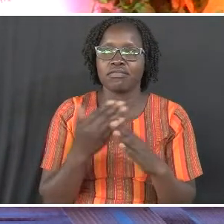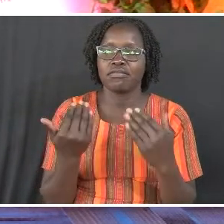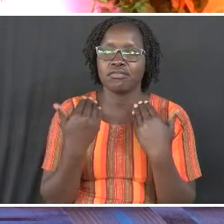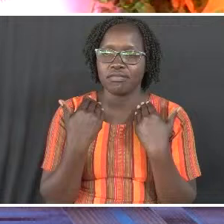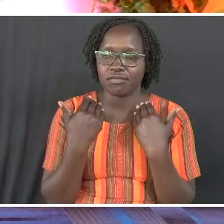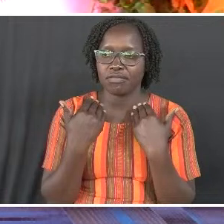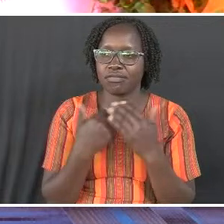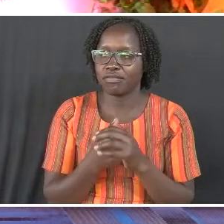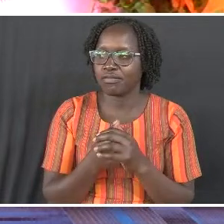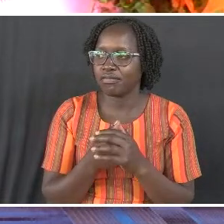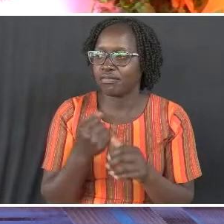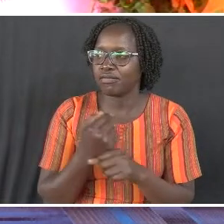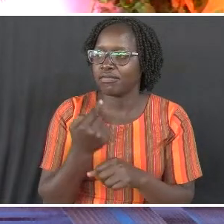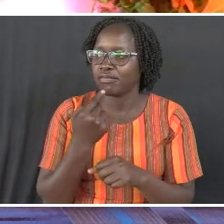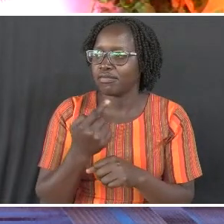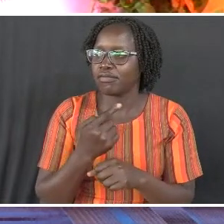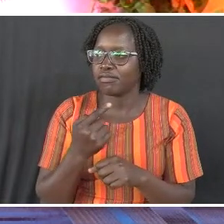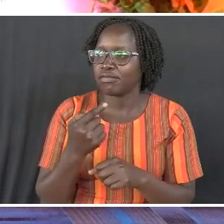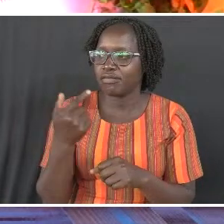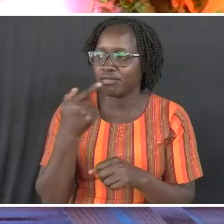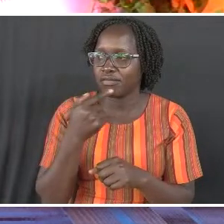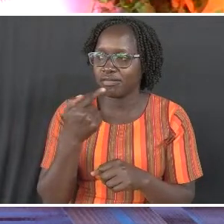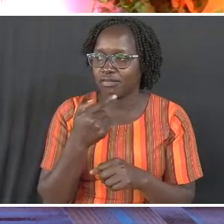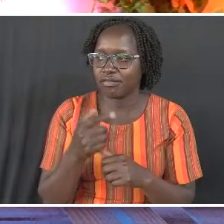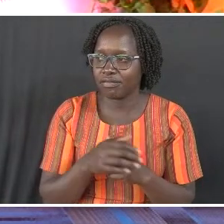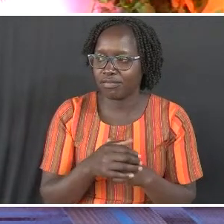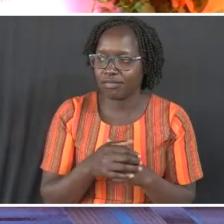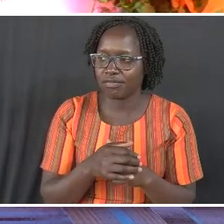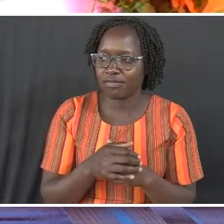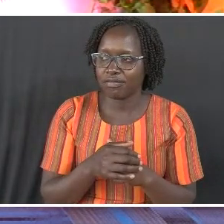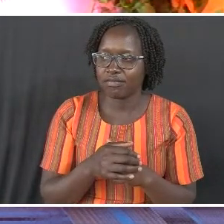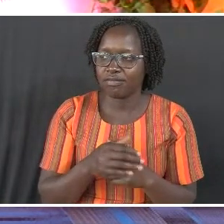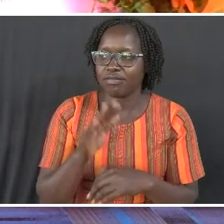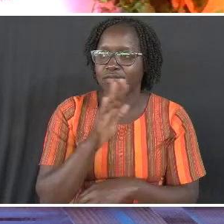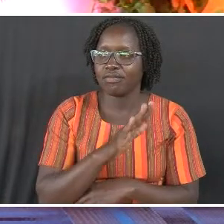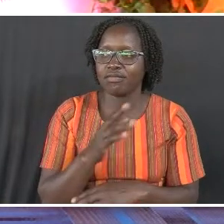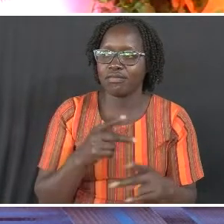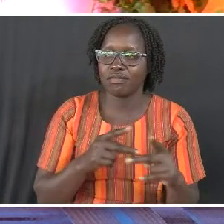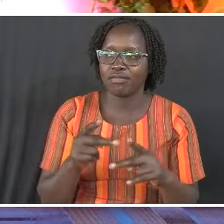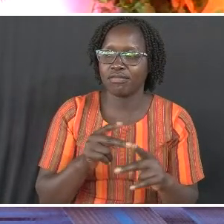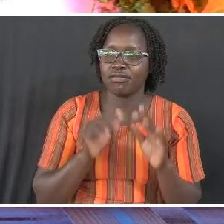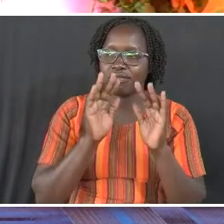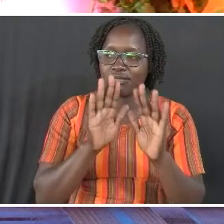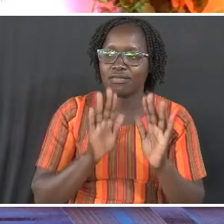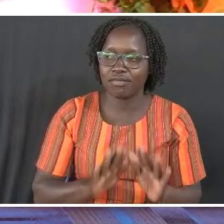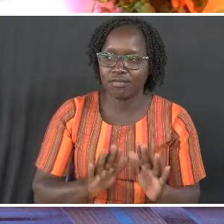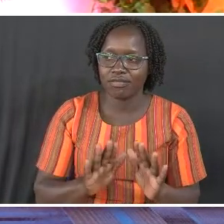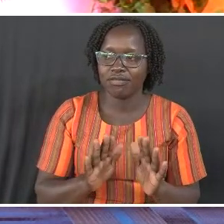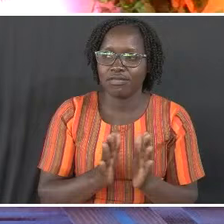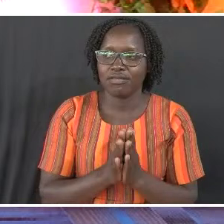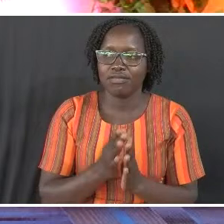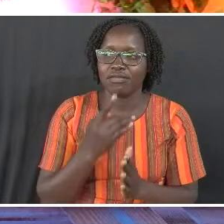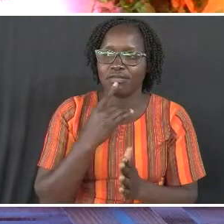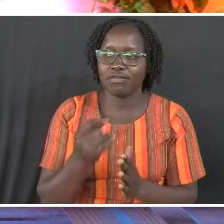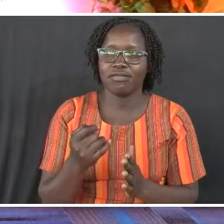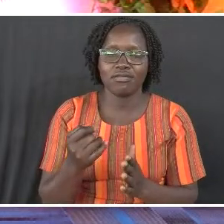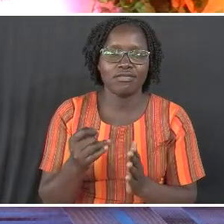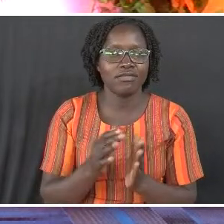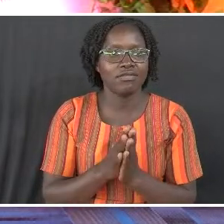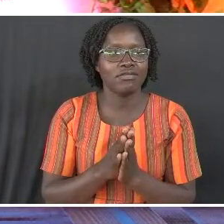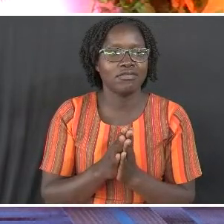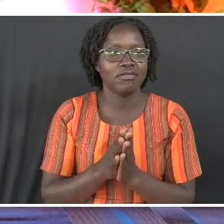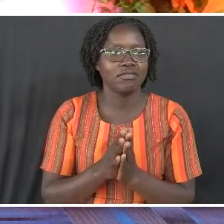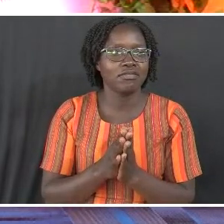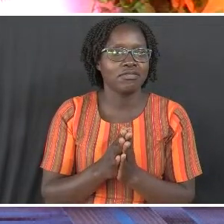sleep. Make sure you brush. Actually, in the evening is very important. Most of us, I'm so sure, maybe we assume or